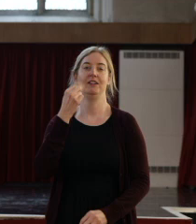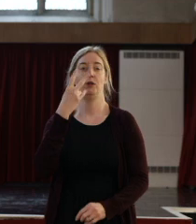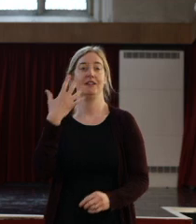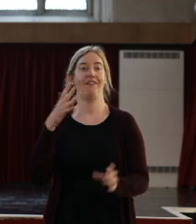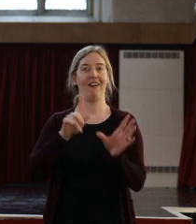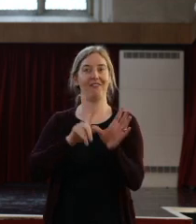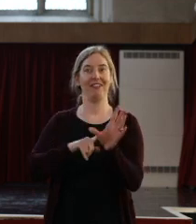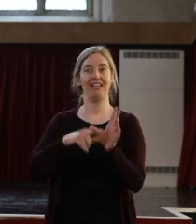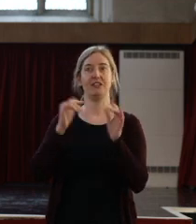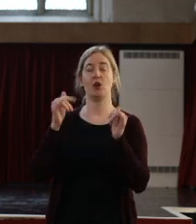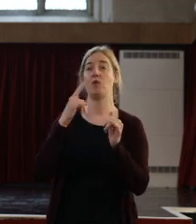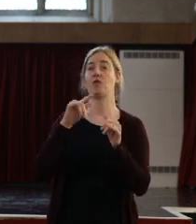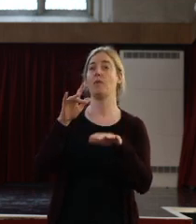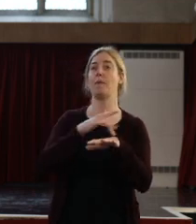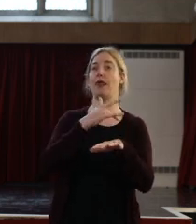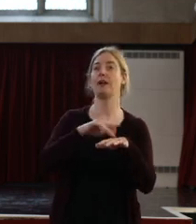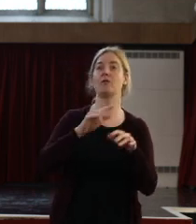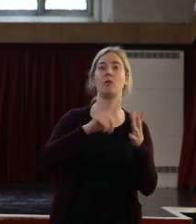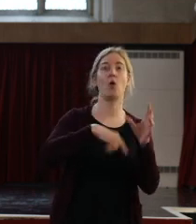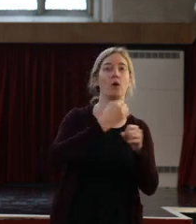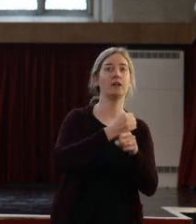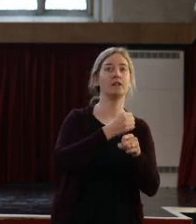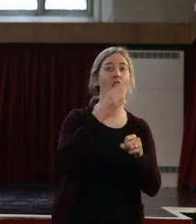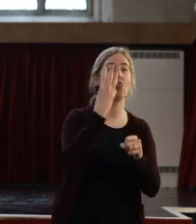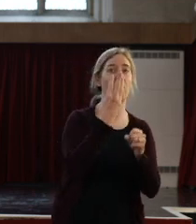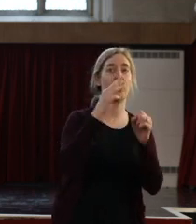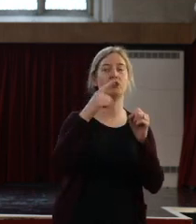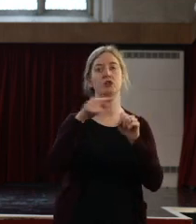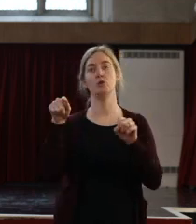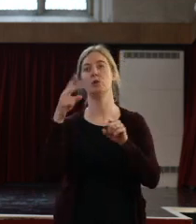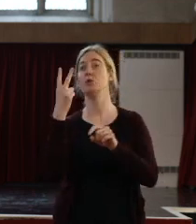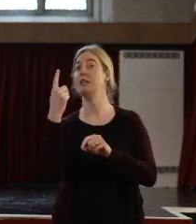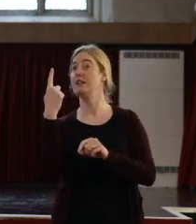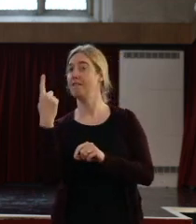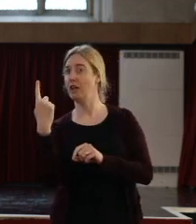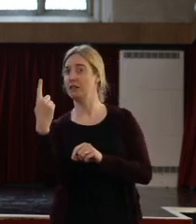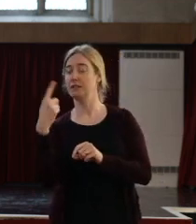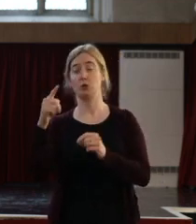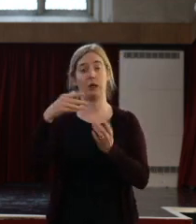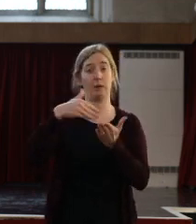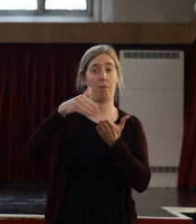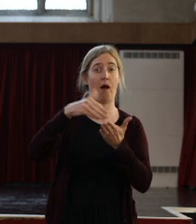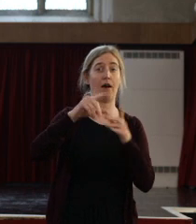Is on at the Playhouse from August the 3rd to the 21st. Tickets are on sale now from